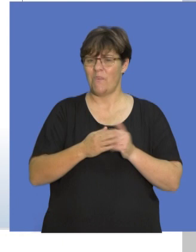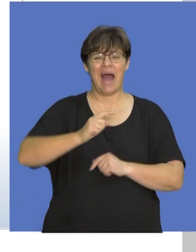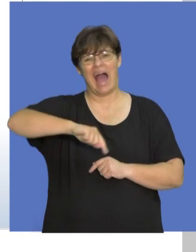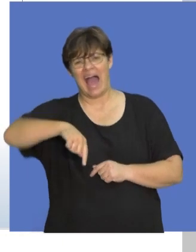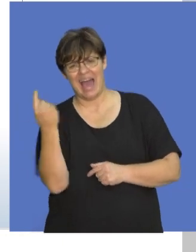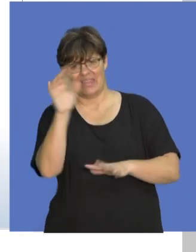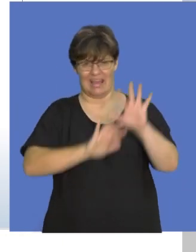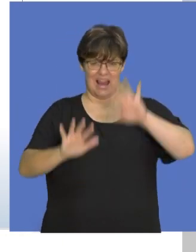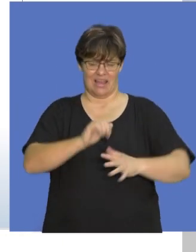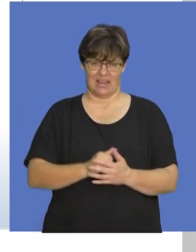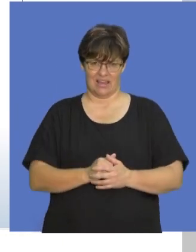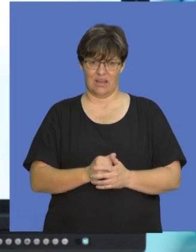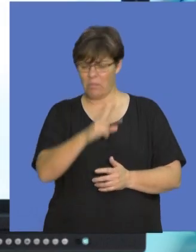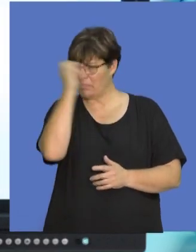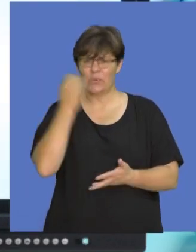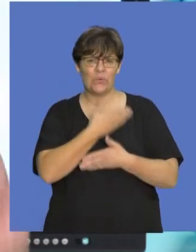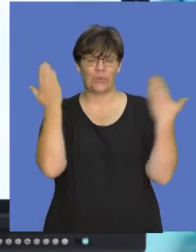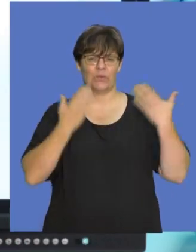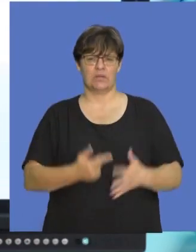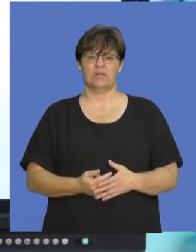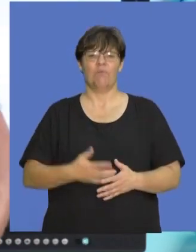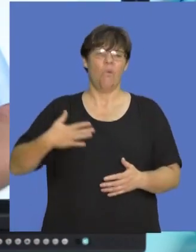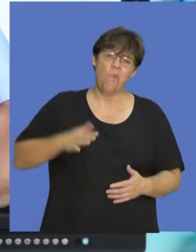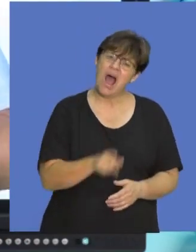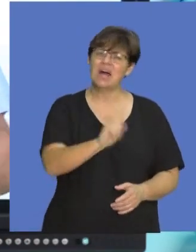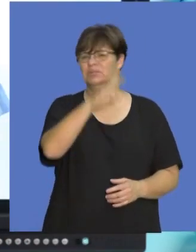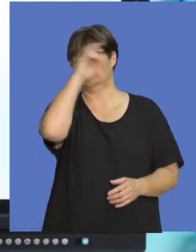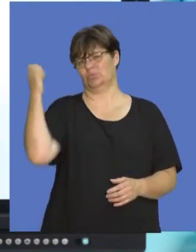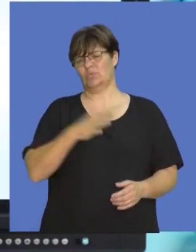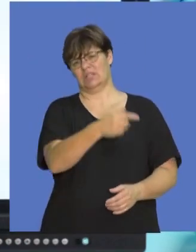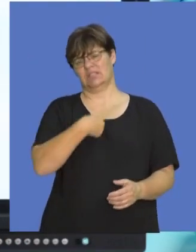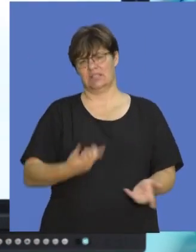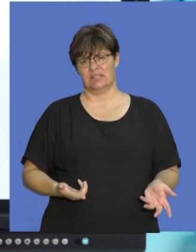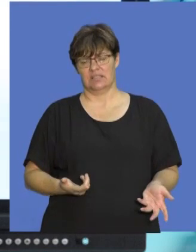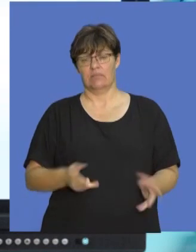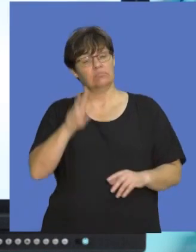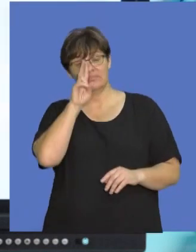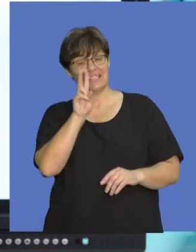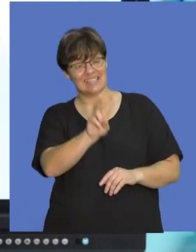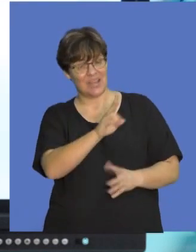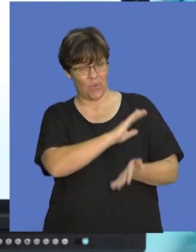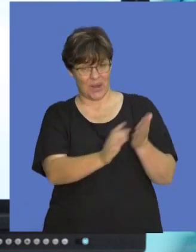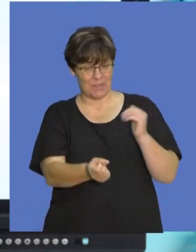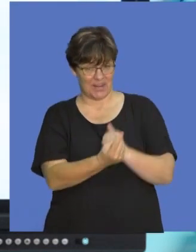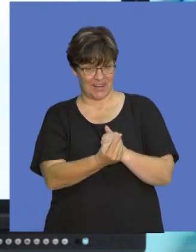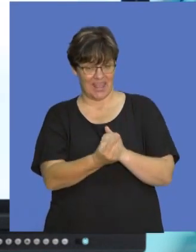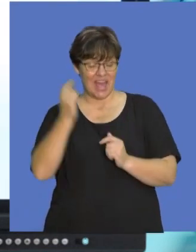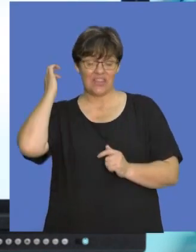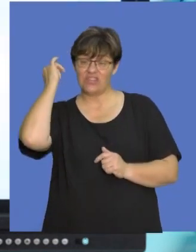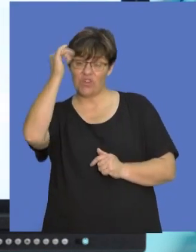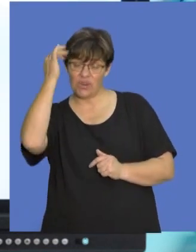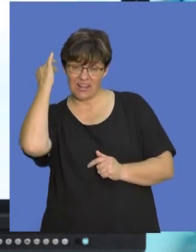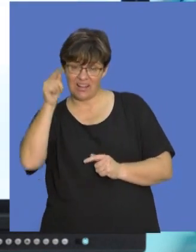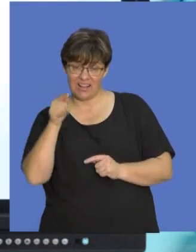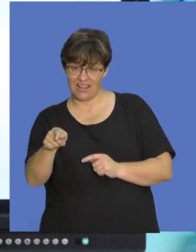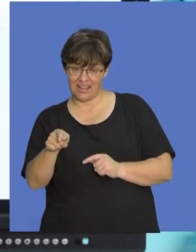No, another color this time, not blue. I really wanted it to happen to blue. But you can see what's happened to